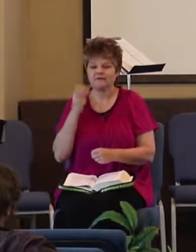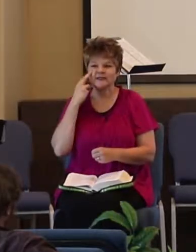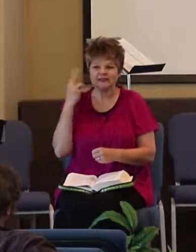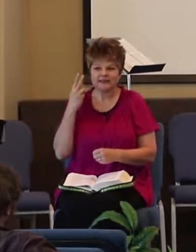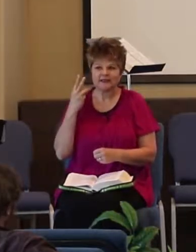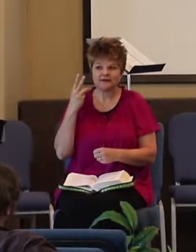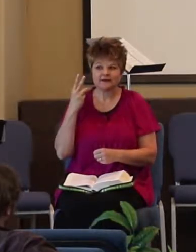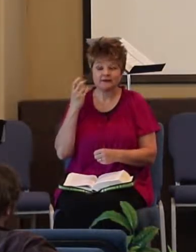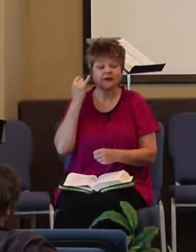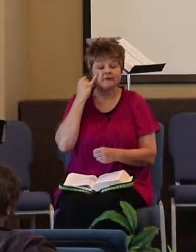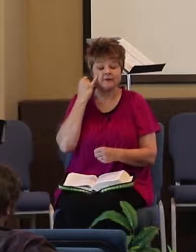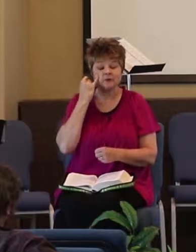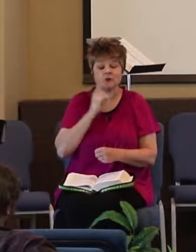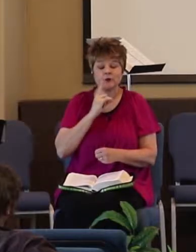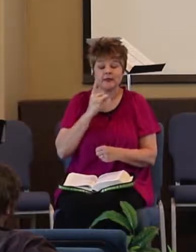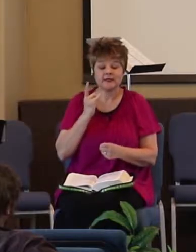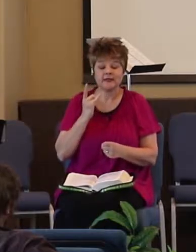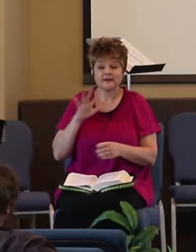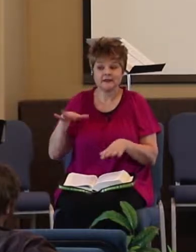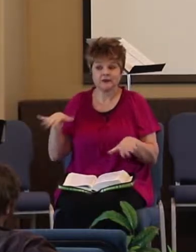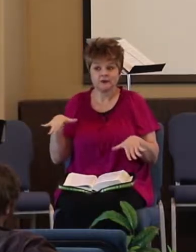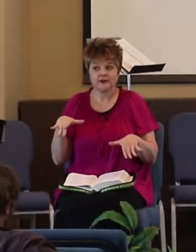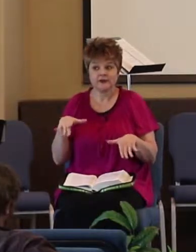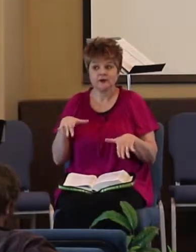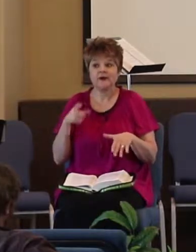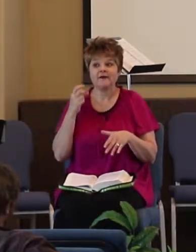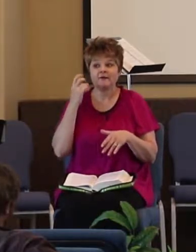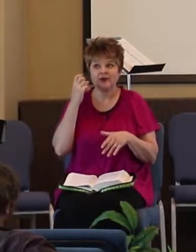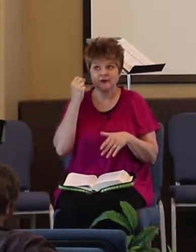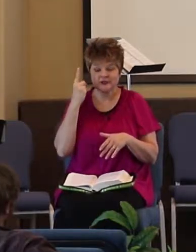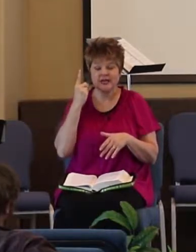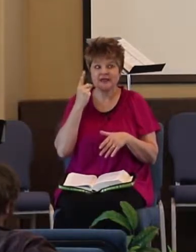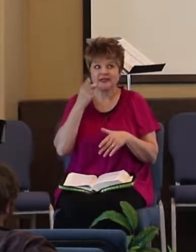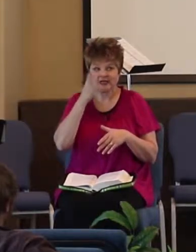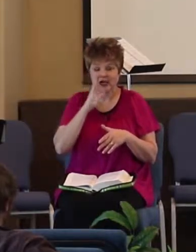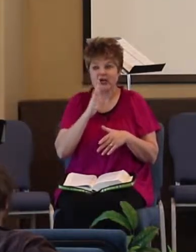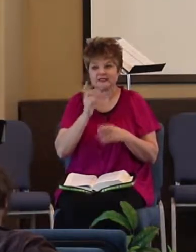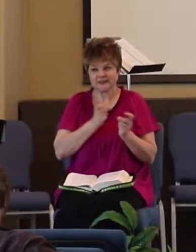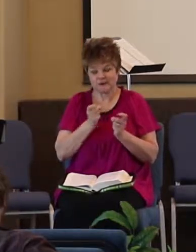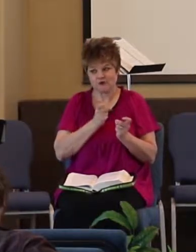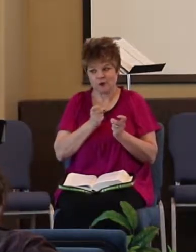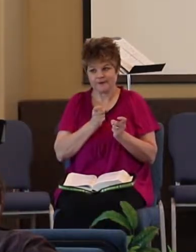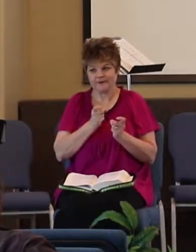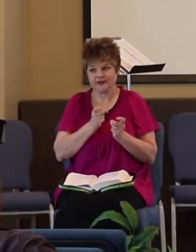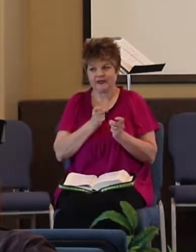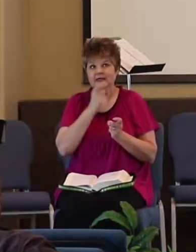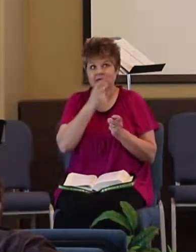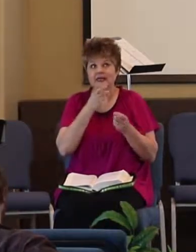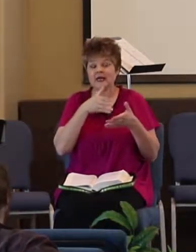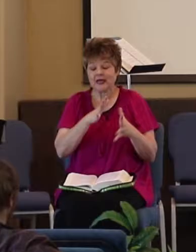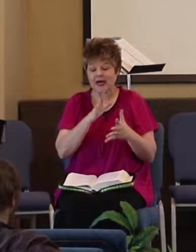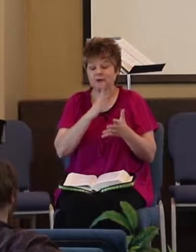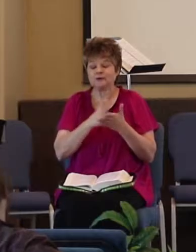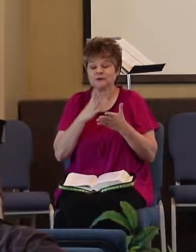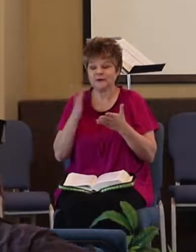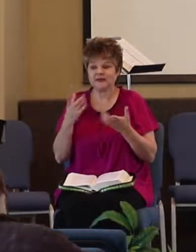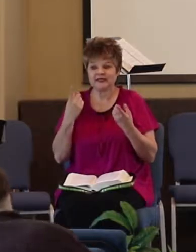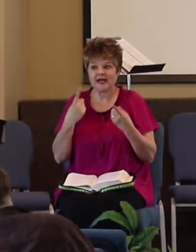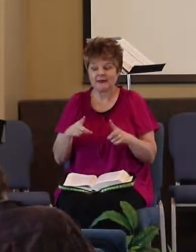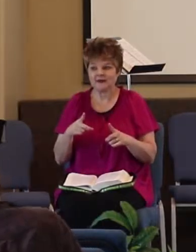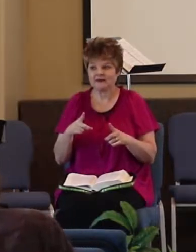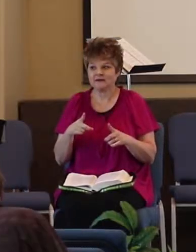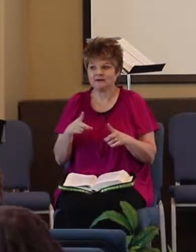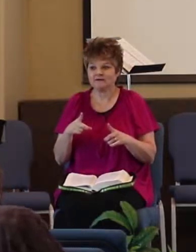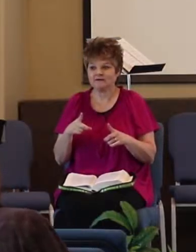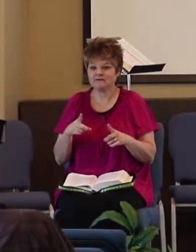children, that God is in control. He allowed something to happen that literally has never happened in